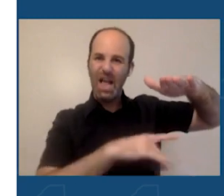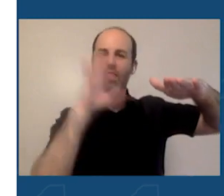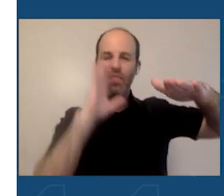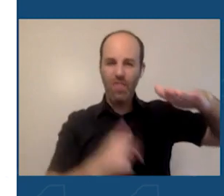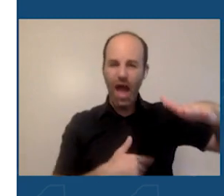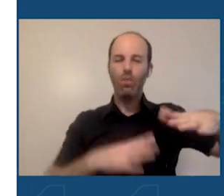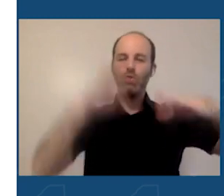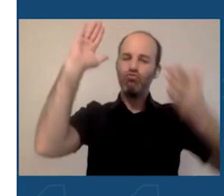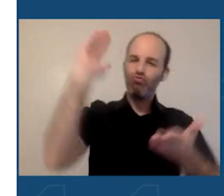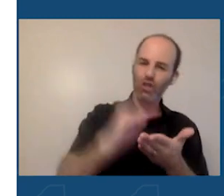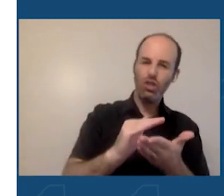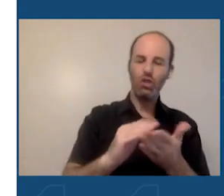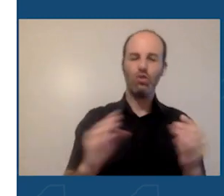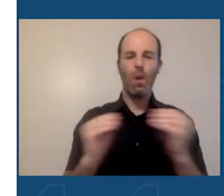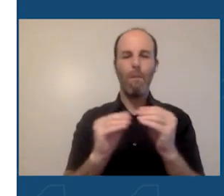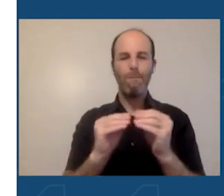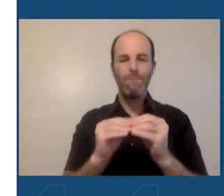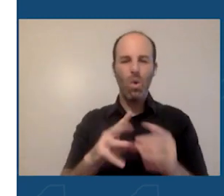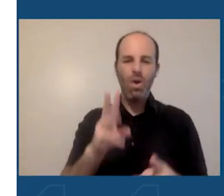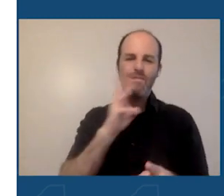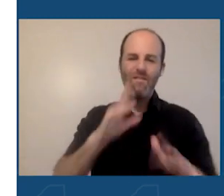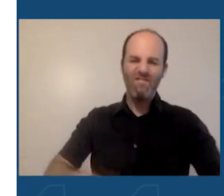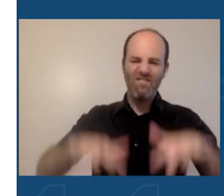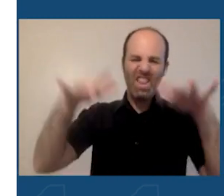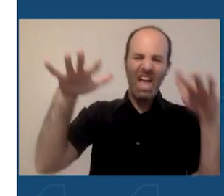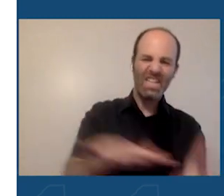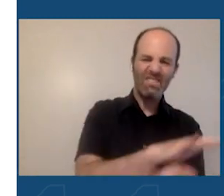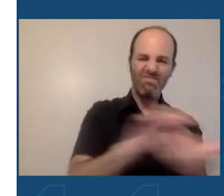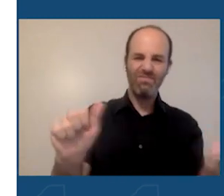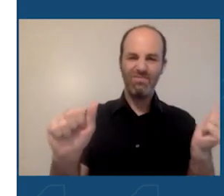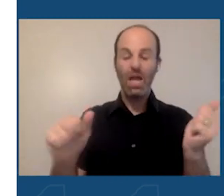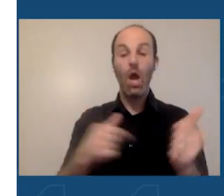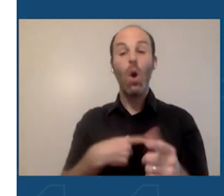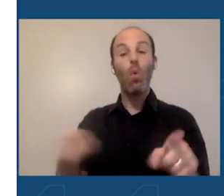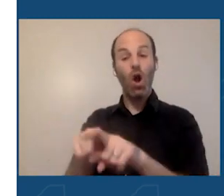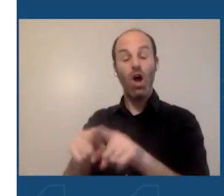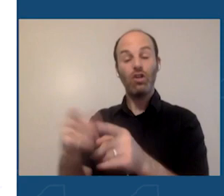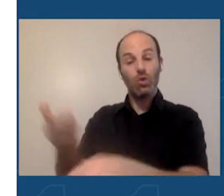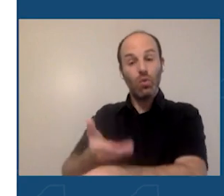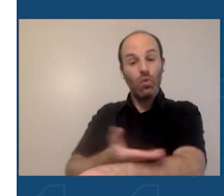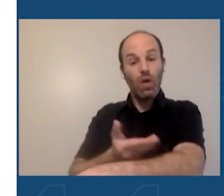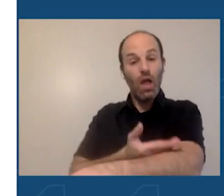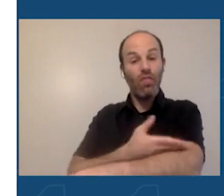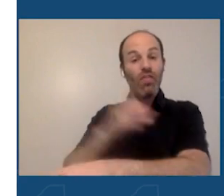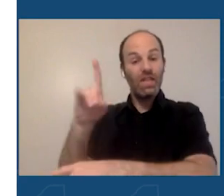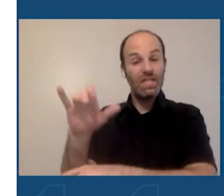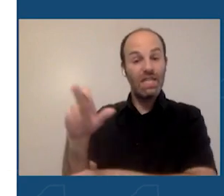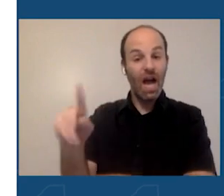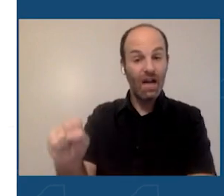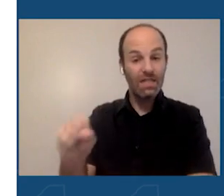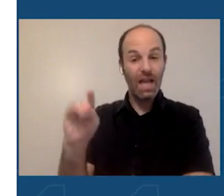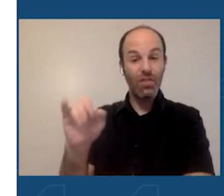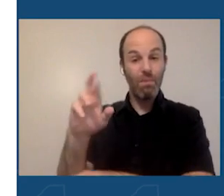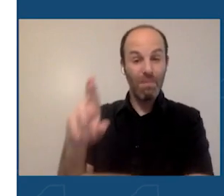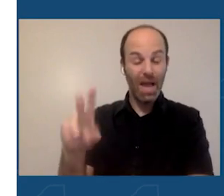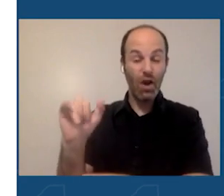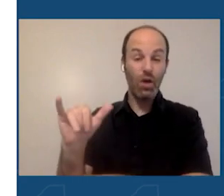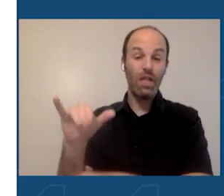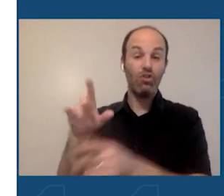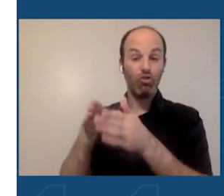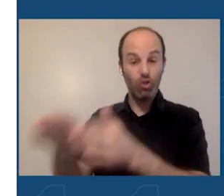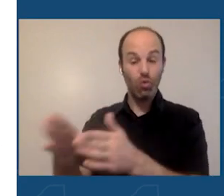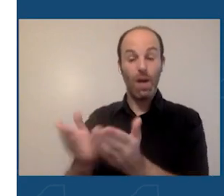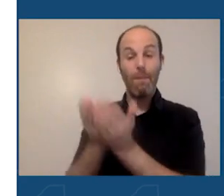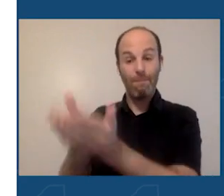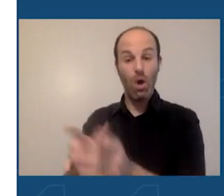also improve access. We're also refurbishing the docks at the Mary Street boat launch, another $2.5 million investment, helping